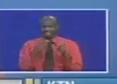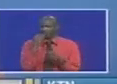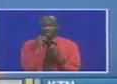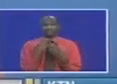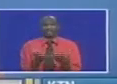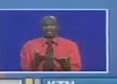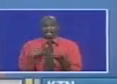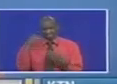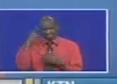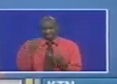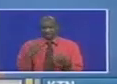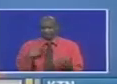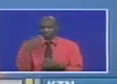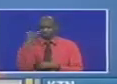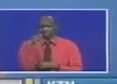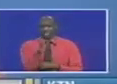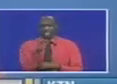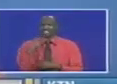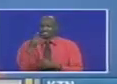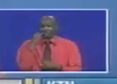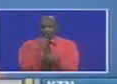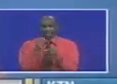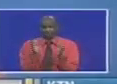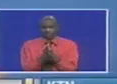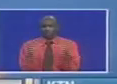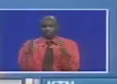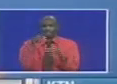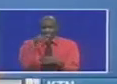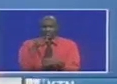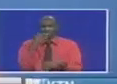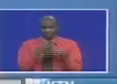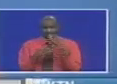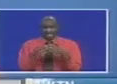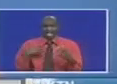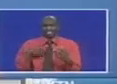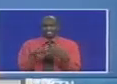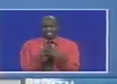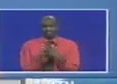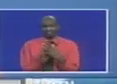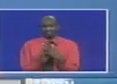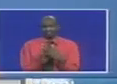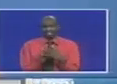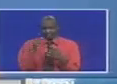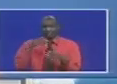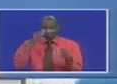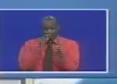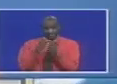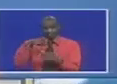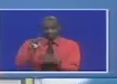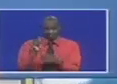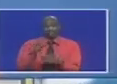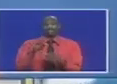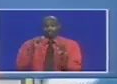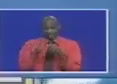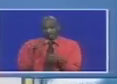We need to now put a stop to that and say, let us work with the communities to build up their resiliency so that they can themselves recover from